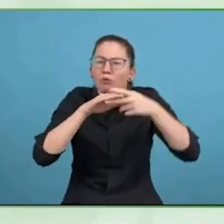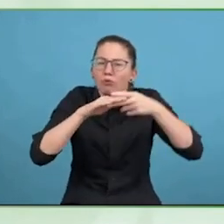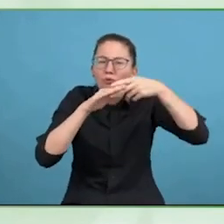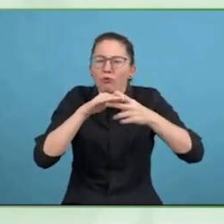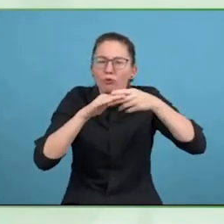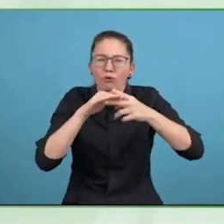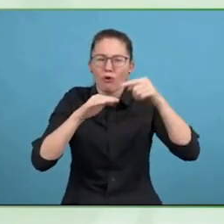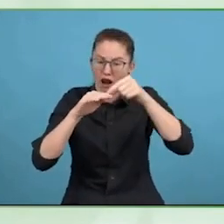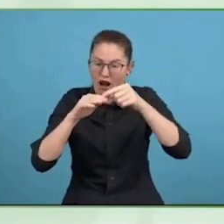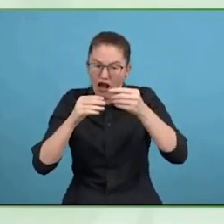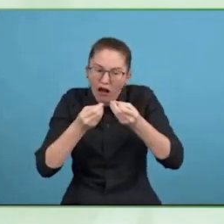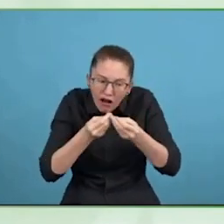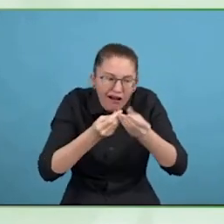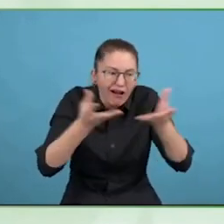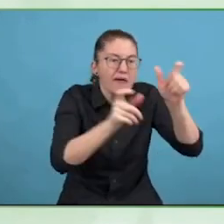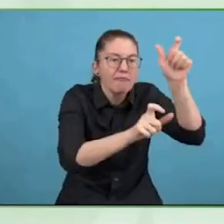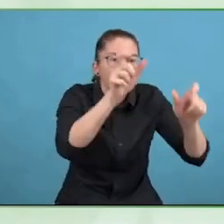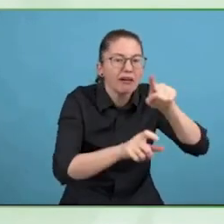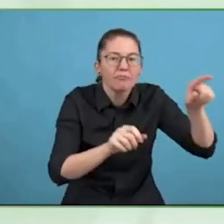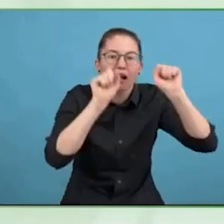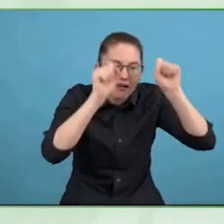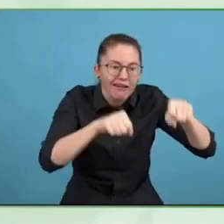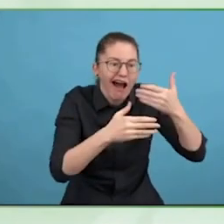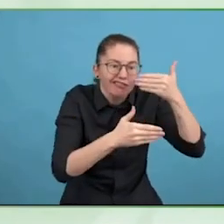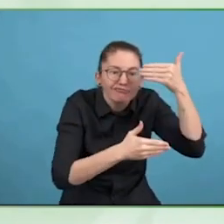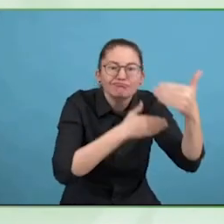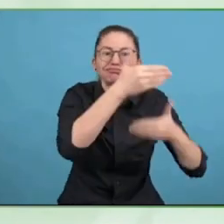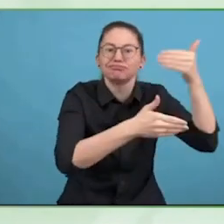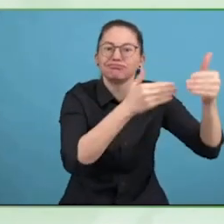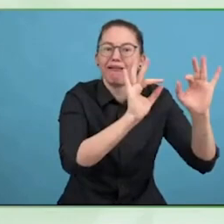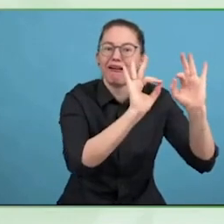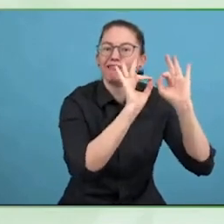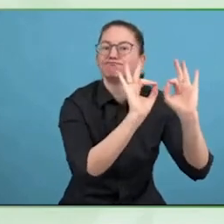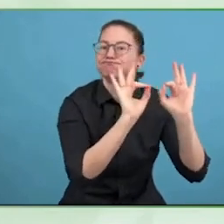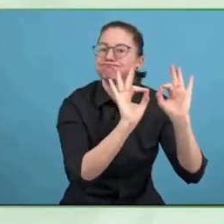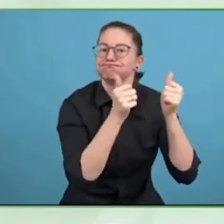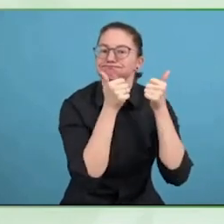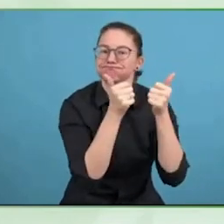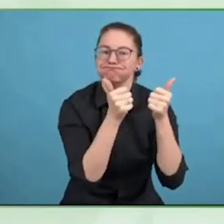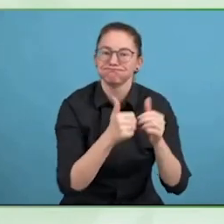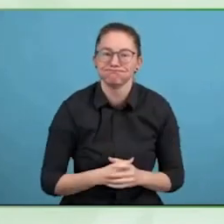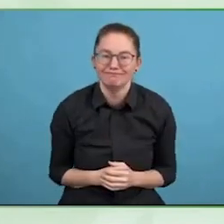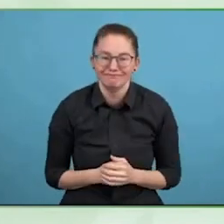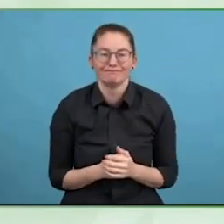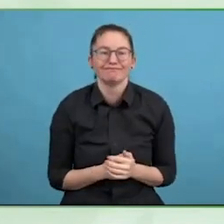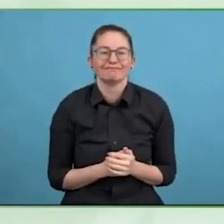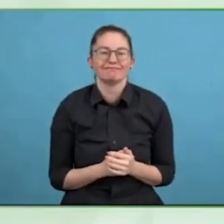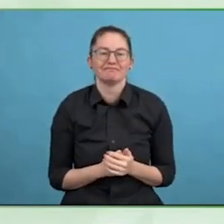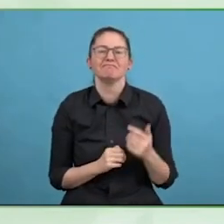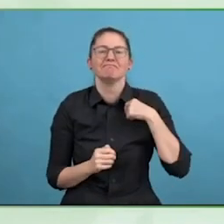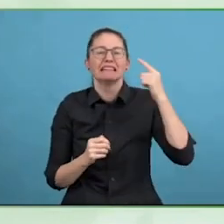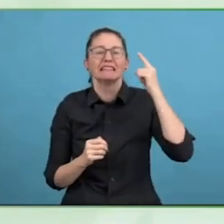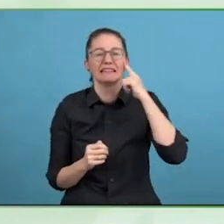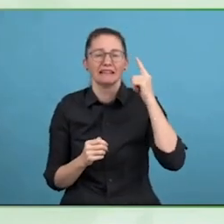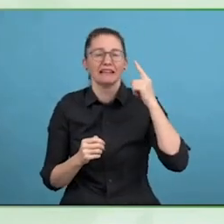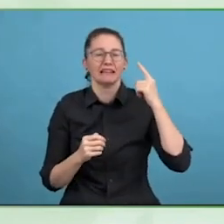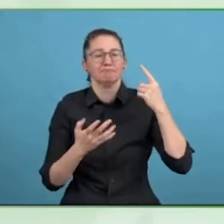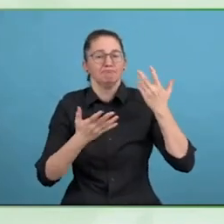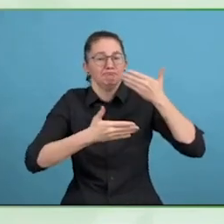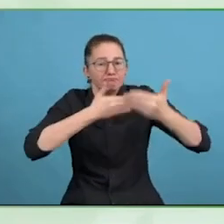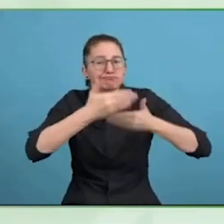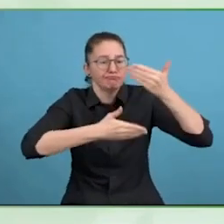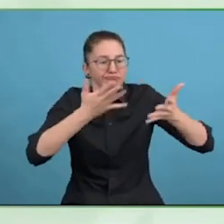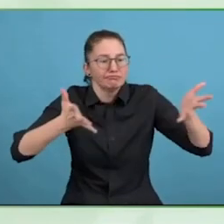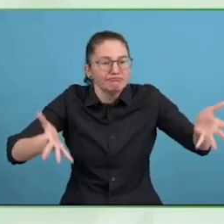going to cut you off now, but I just would be really interested if you could say a few words about how